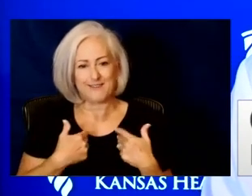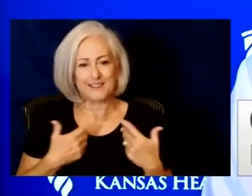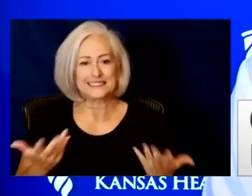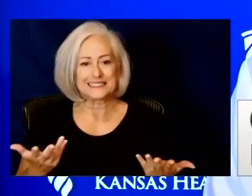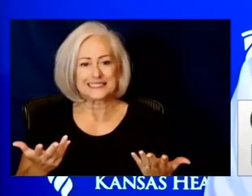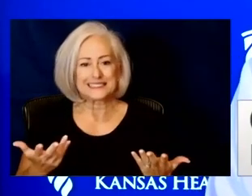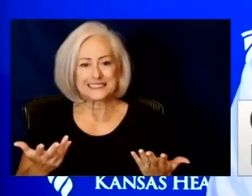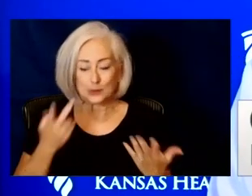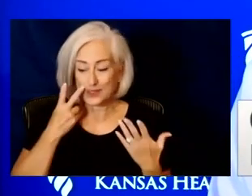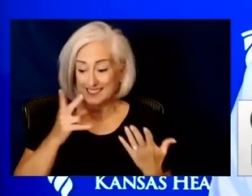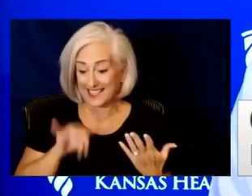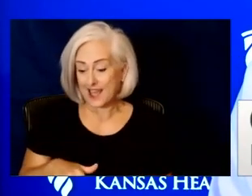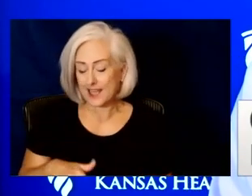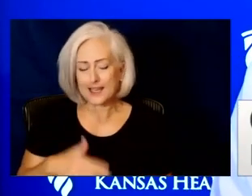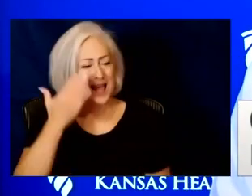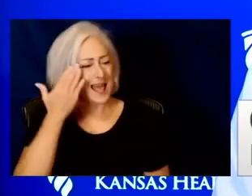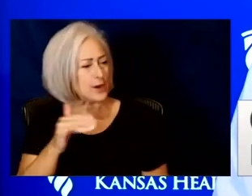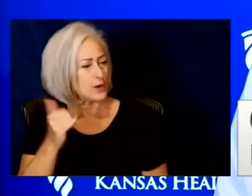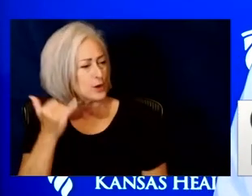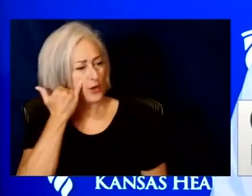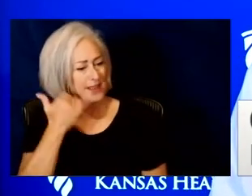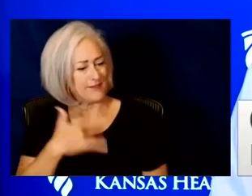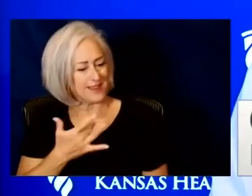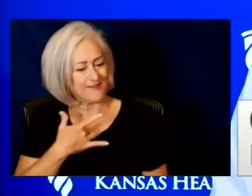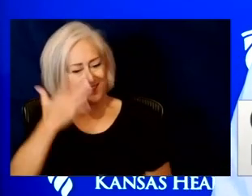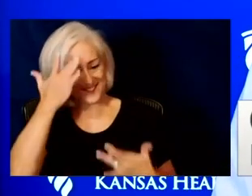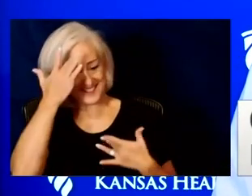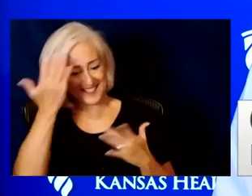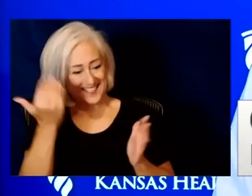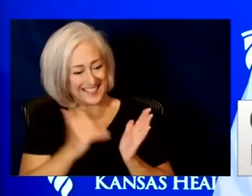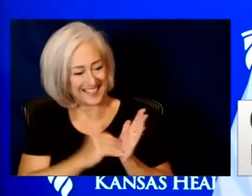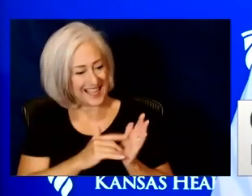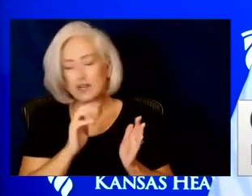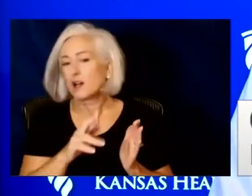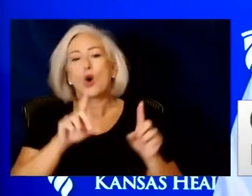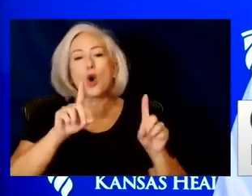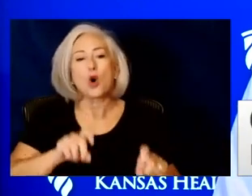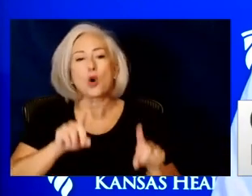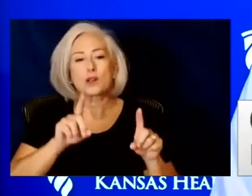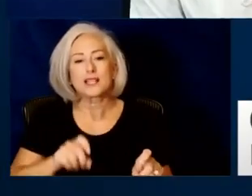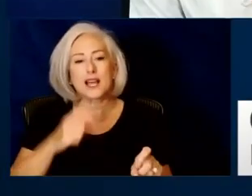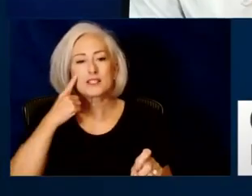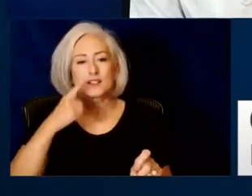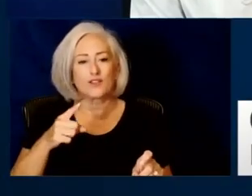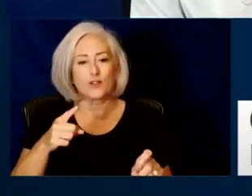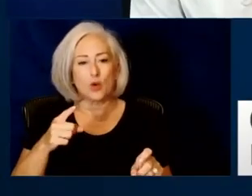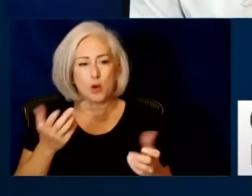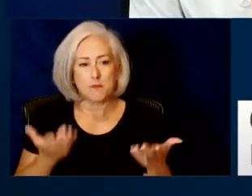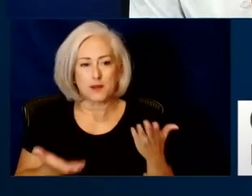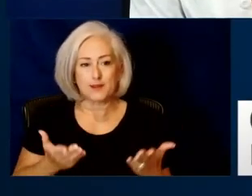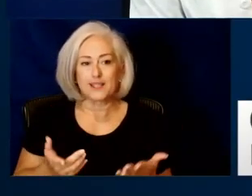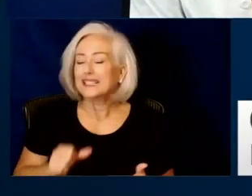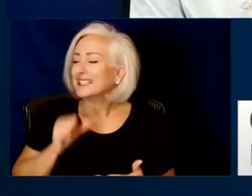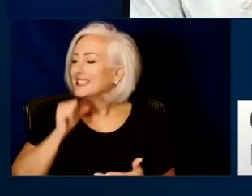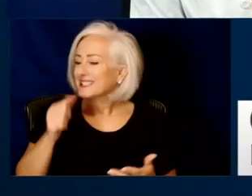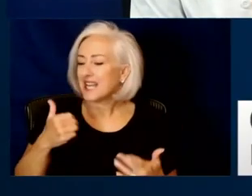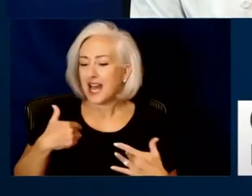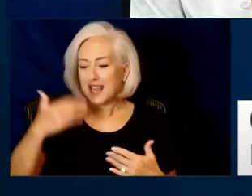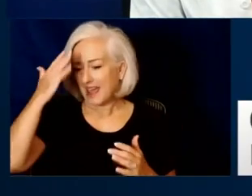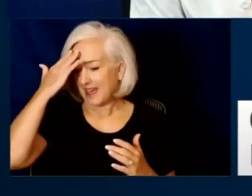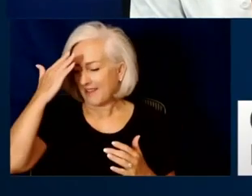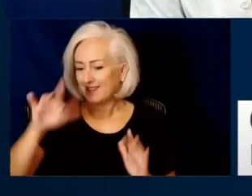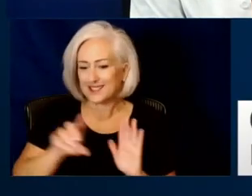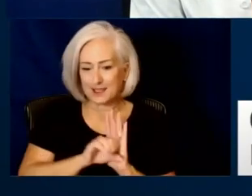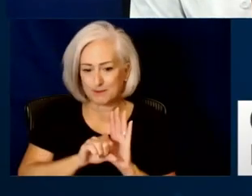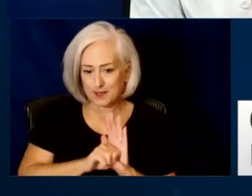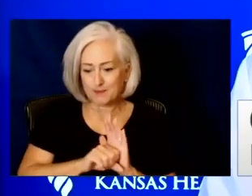he had symptoms again or if they were testing him out of precaution. I think he was asymptomatic and they were testing out of precaution. So, again, I